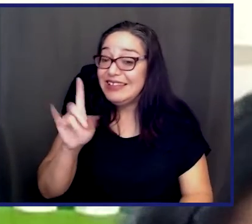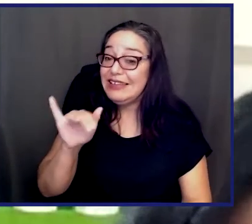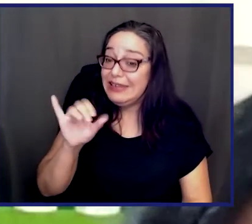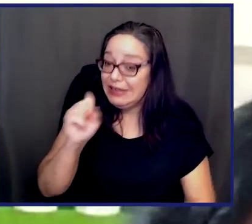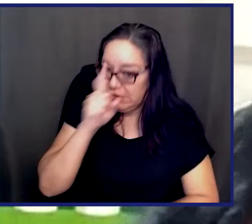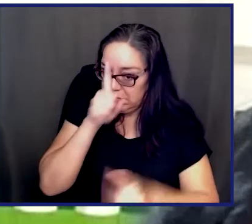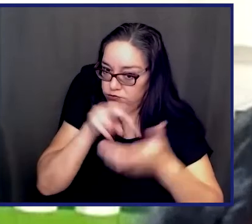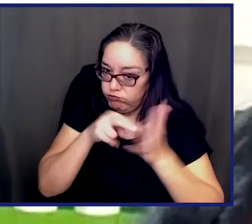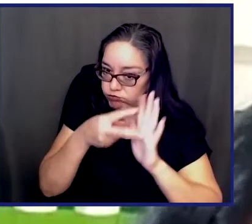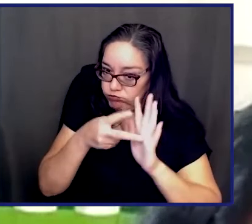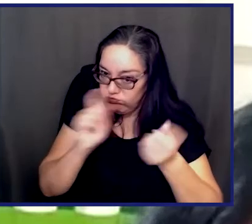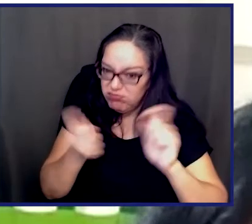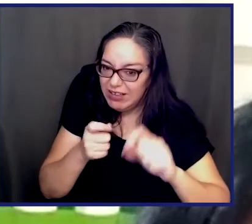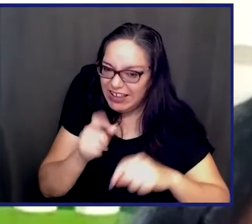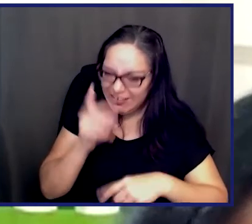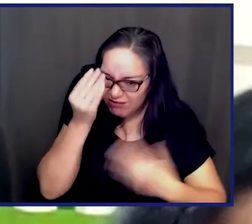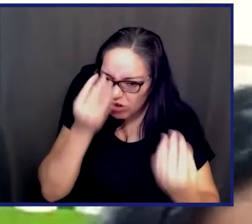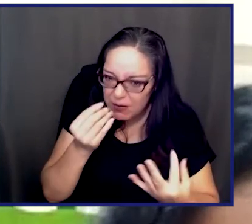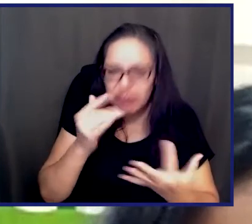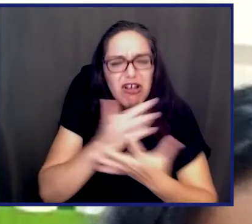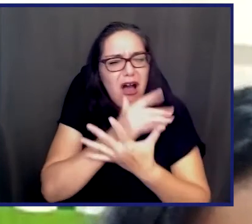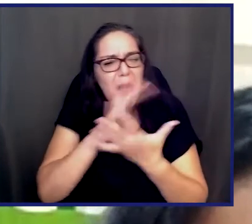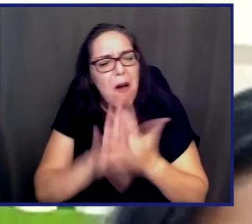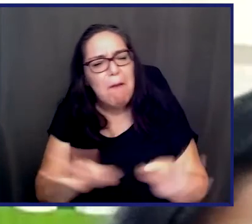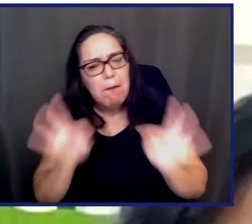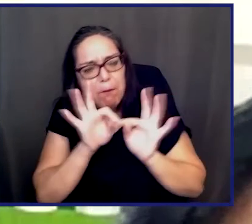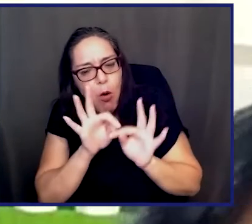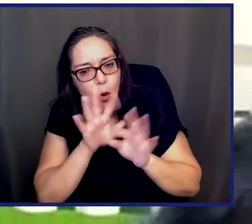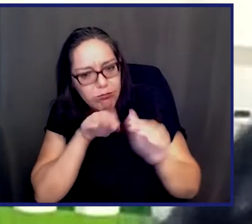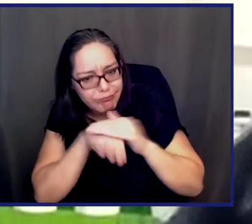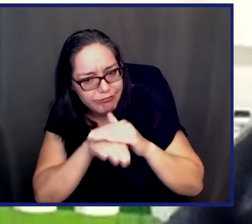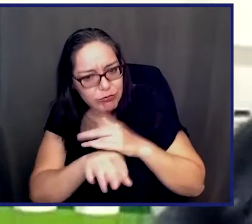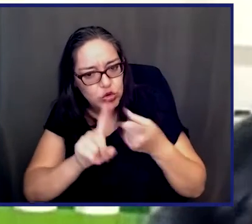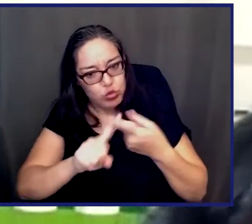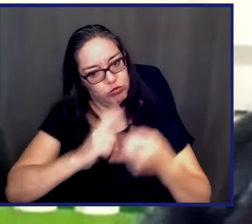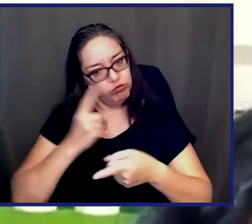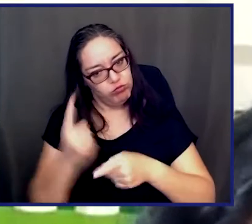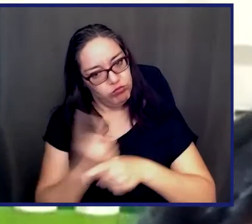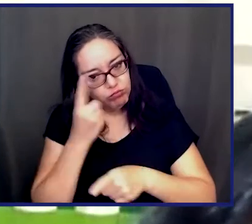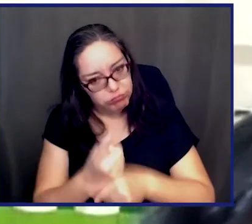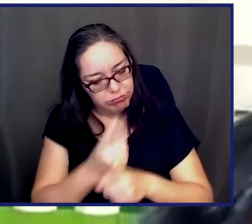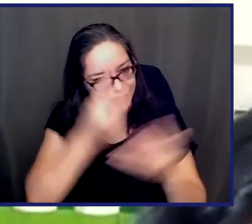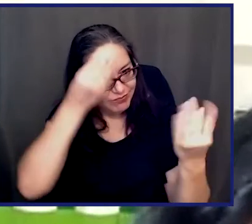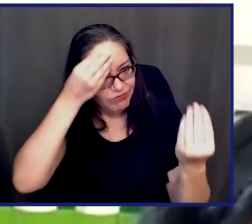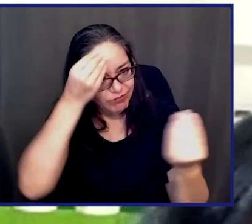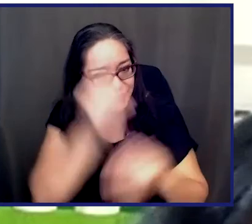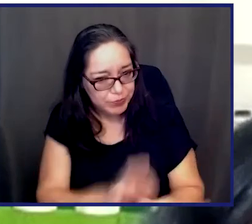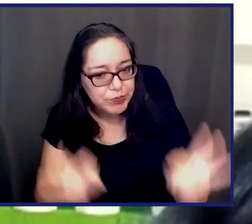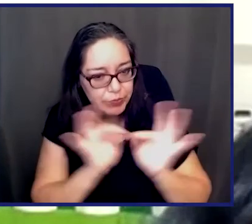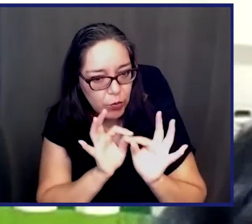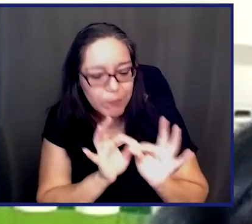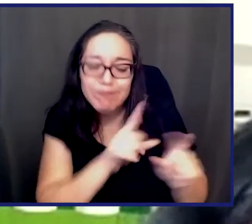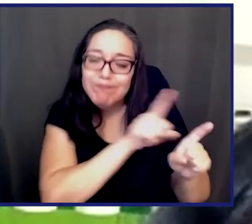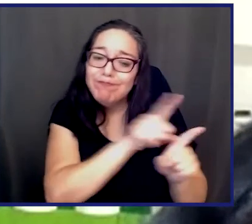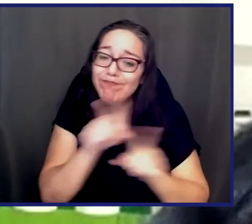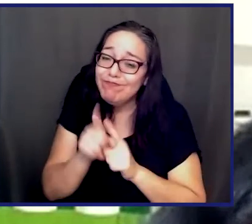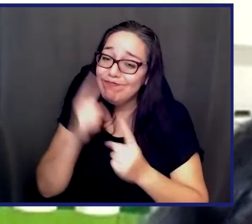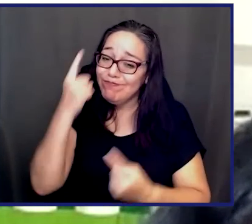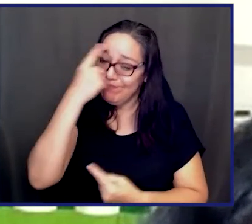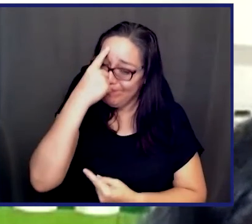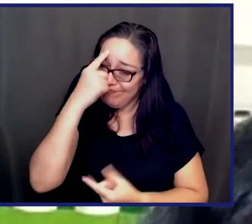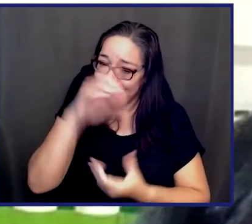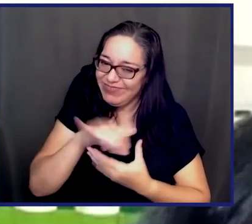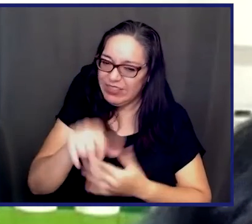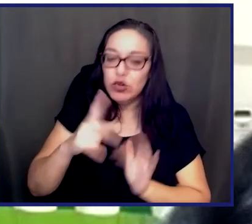of young people having access to the right information and the important information is something very important. I also think that this is a